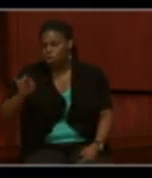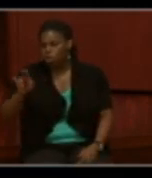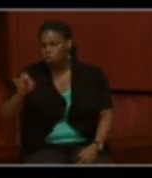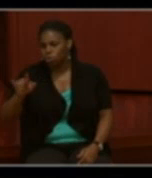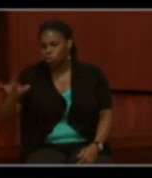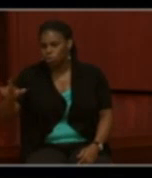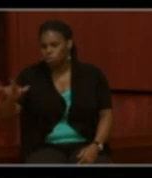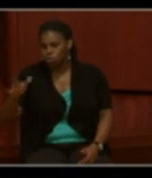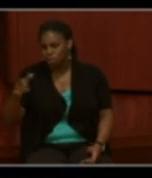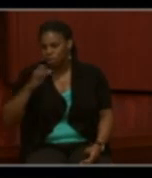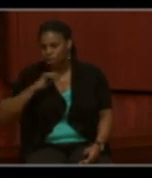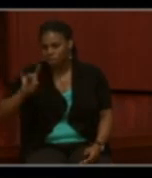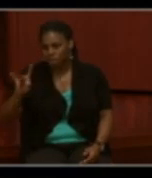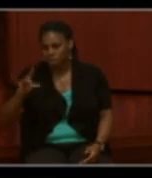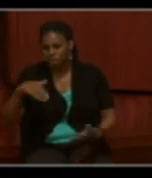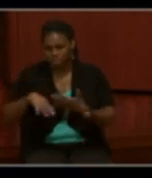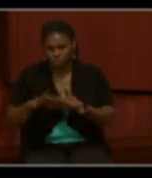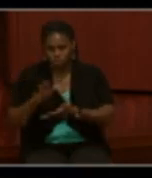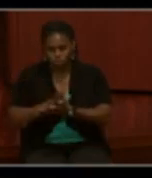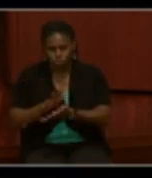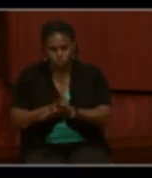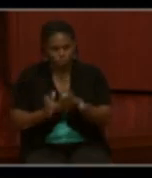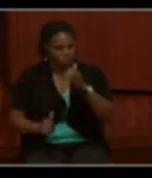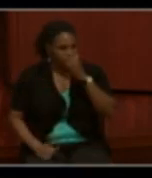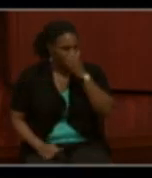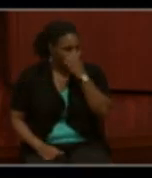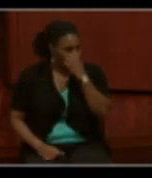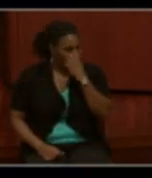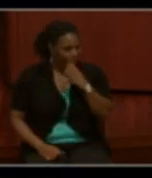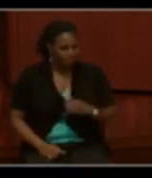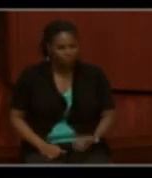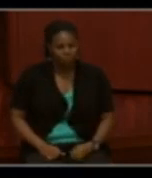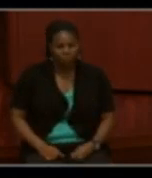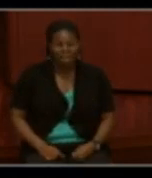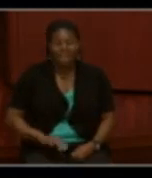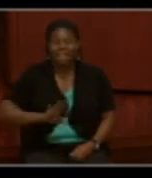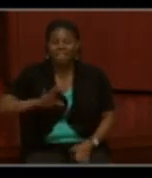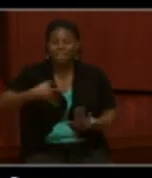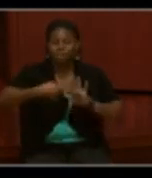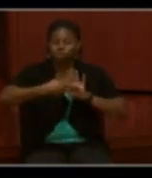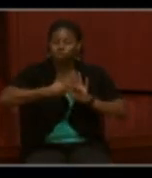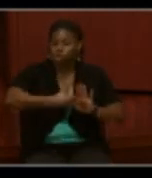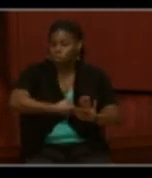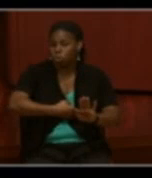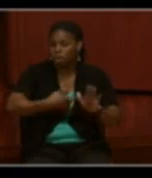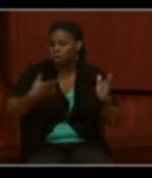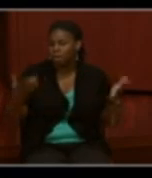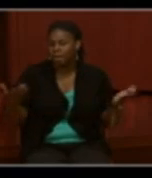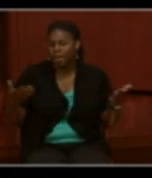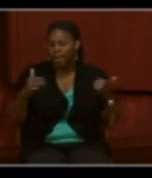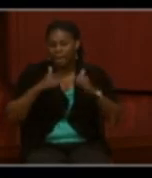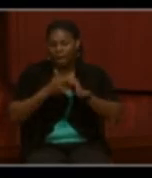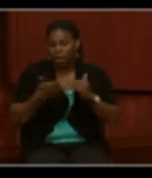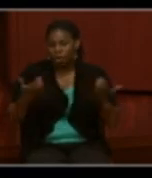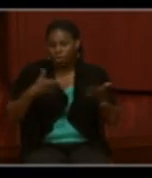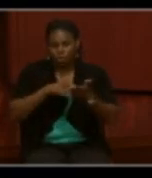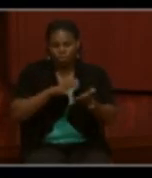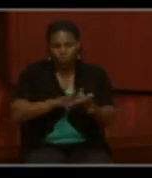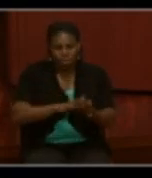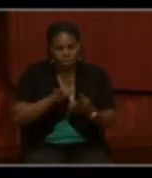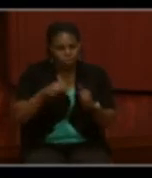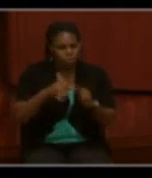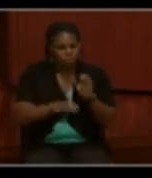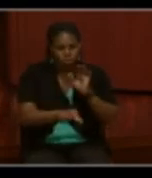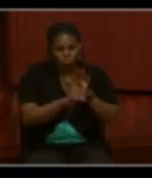is in school. Okay. Again, that's just showing how these records, once you find